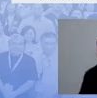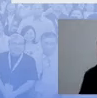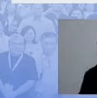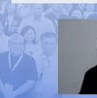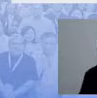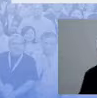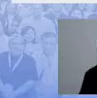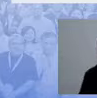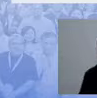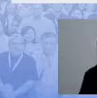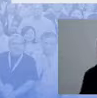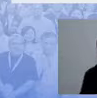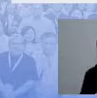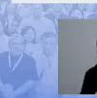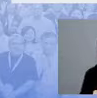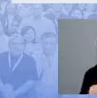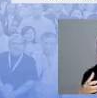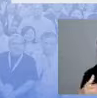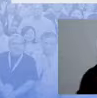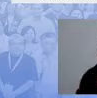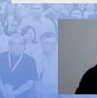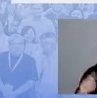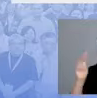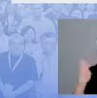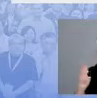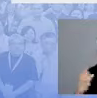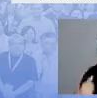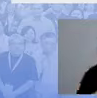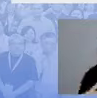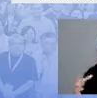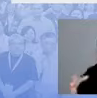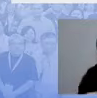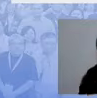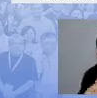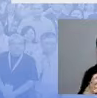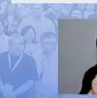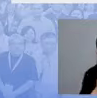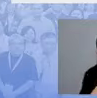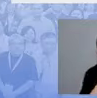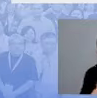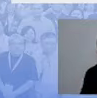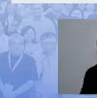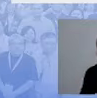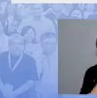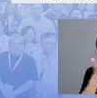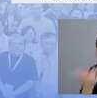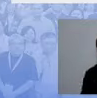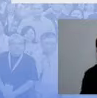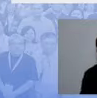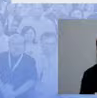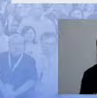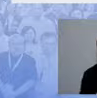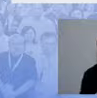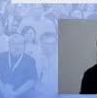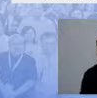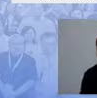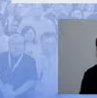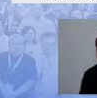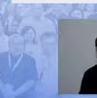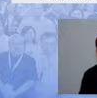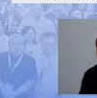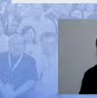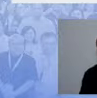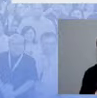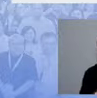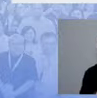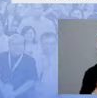actually leading an army that actually helps to actually deliver what Dr. Khairil is heading, the monitoring of the